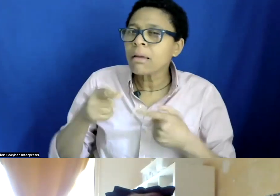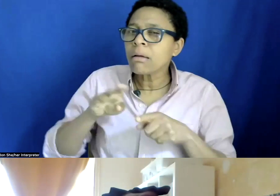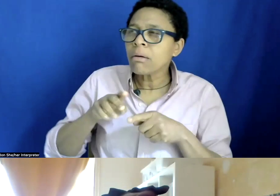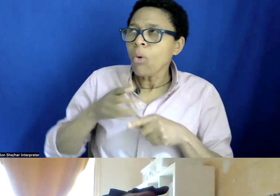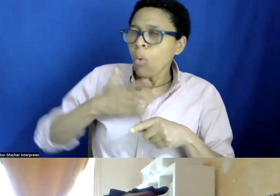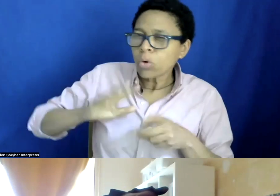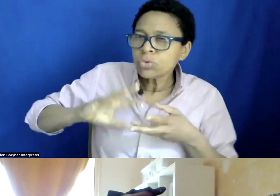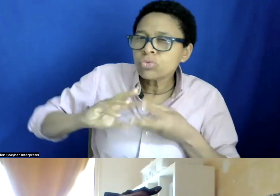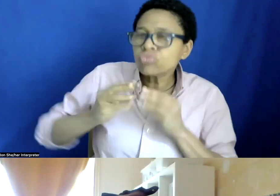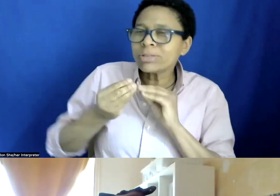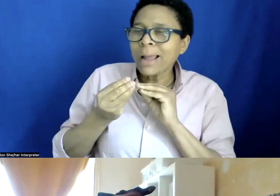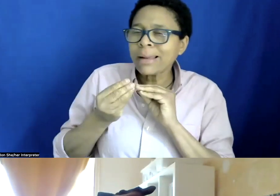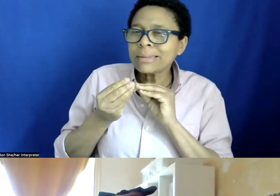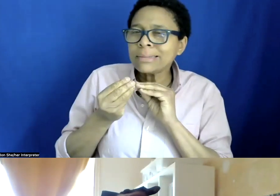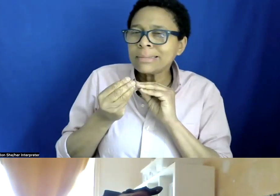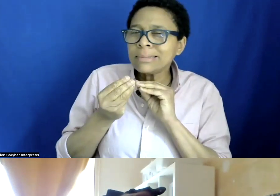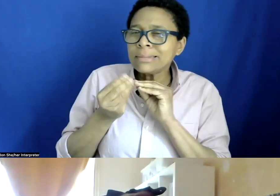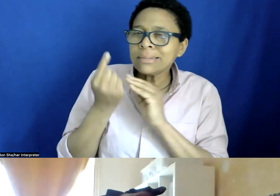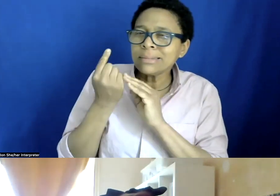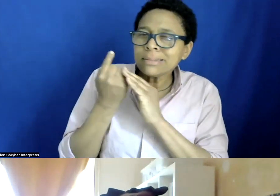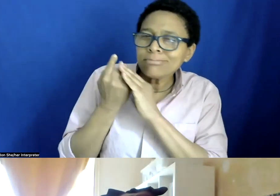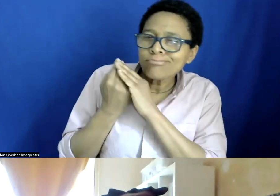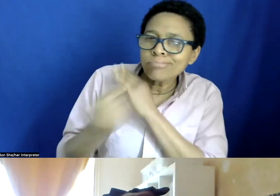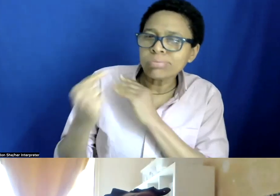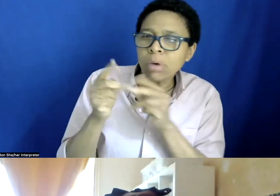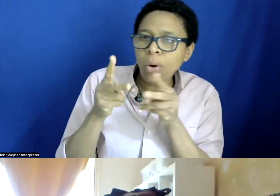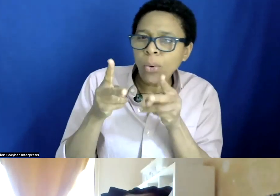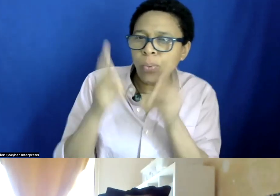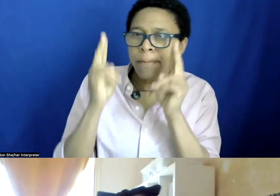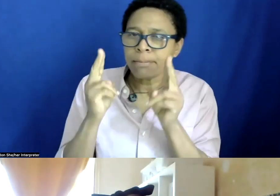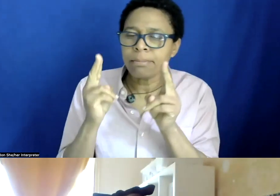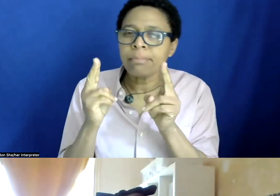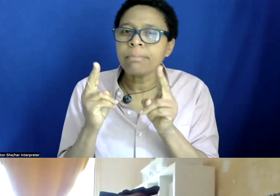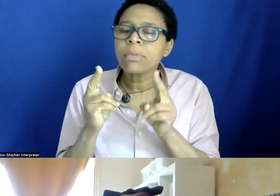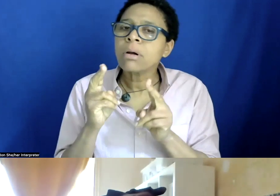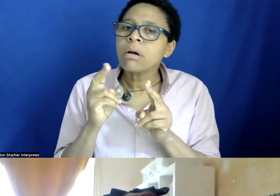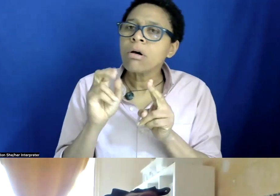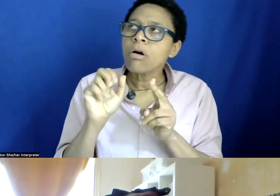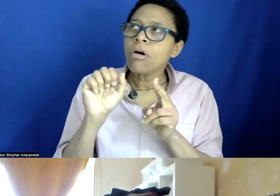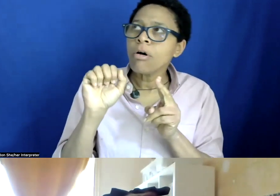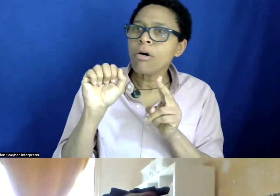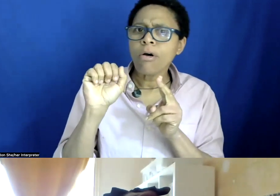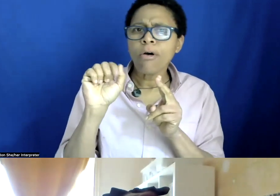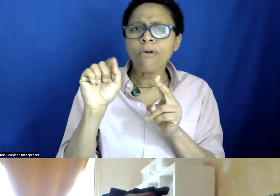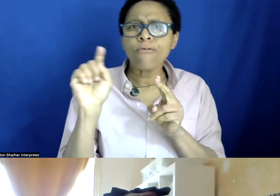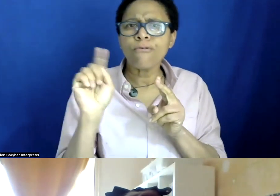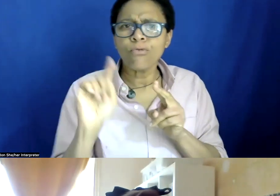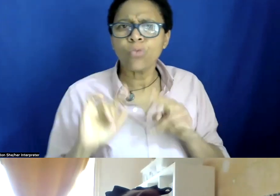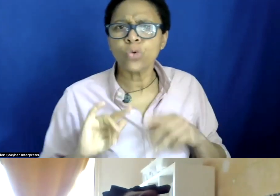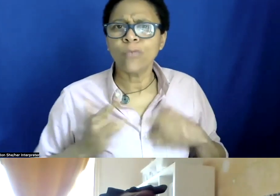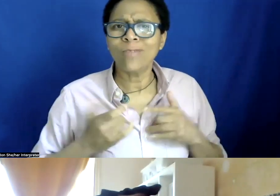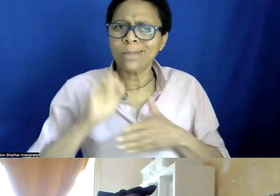little individual snapshots of people's experience whilst they're connecting, because that's the important thing about all of this,